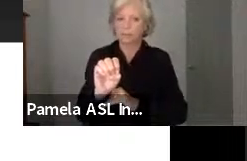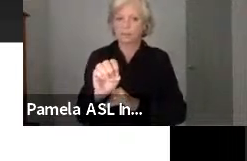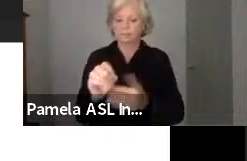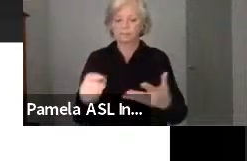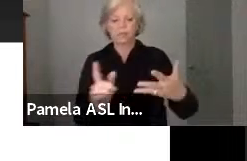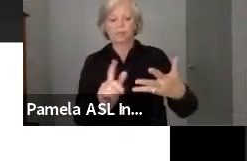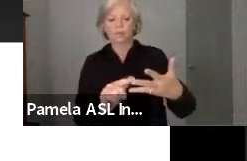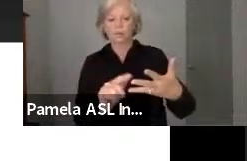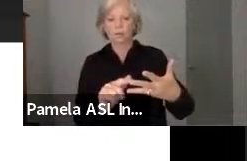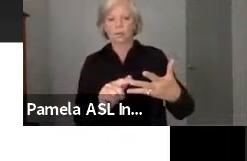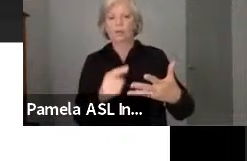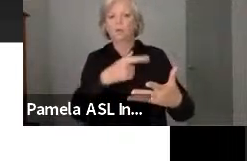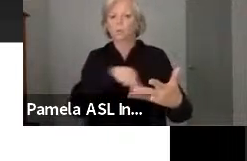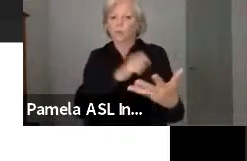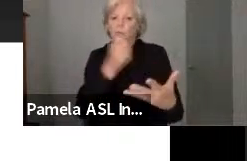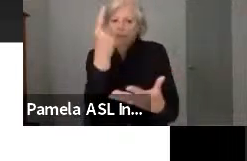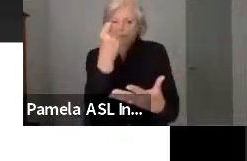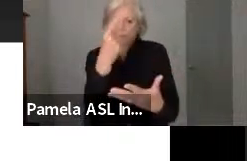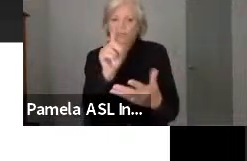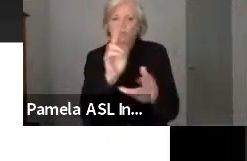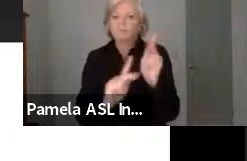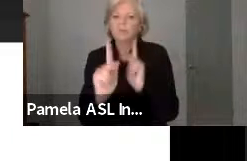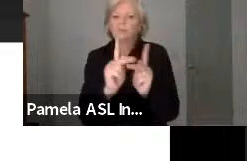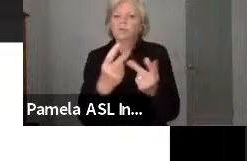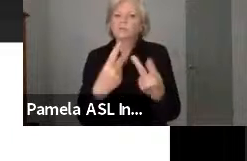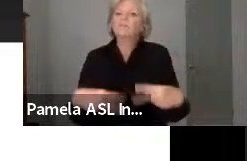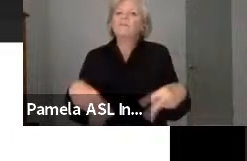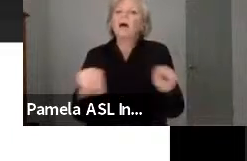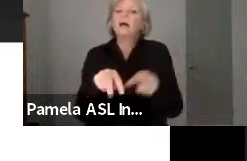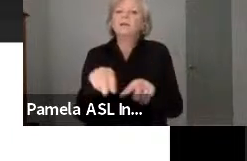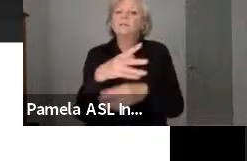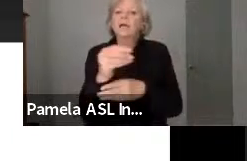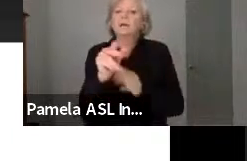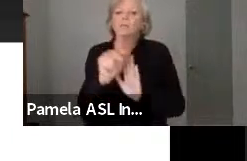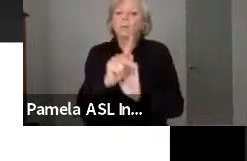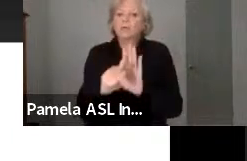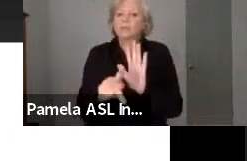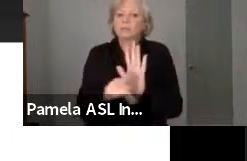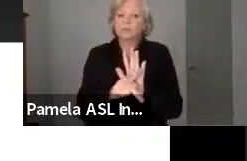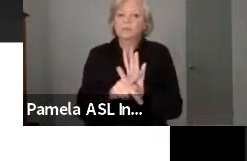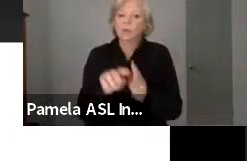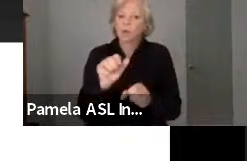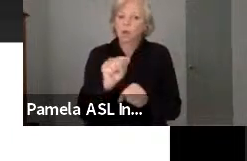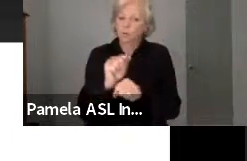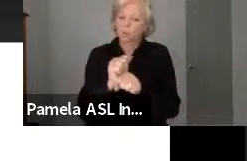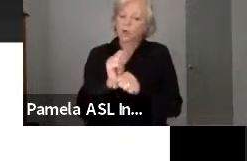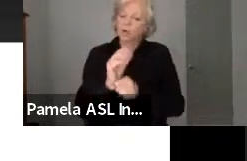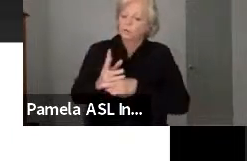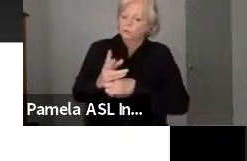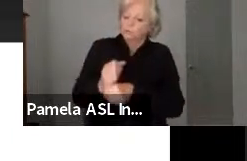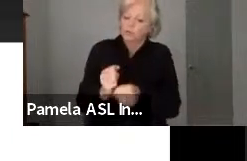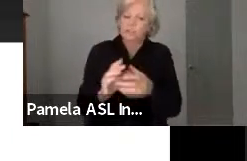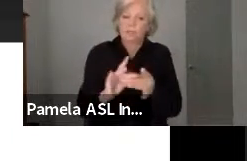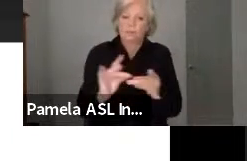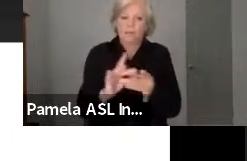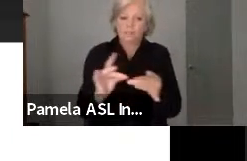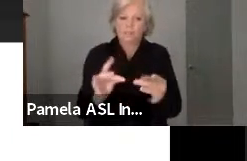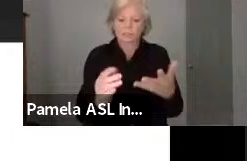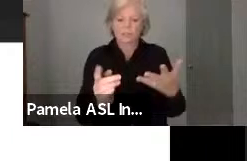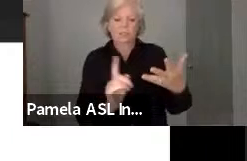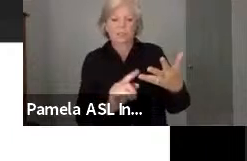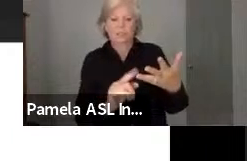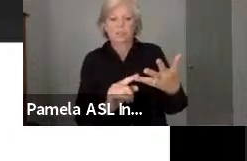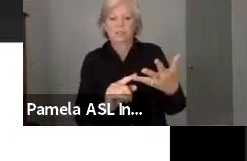to people's values and principles and work through trusted messengers. We have to make getting the vaccine as easy